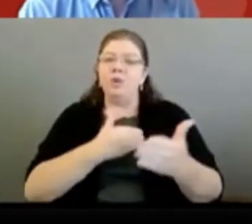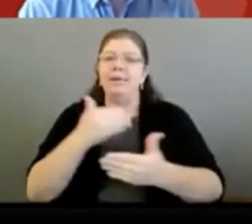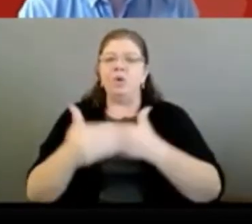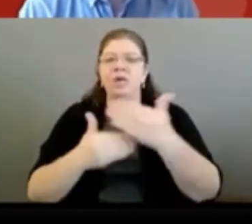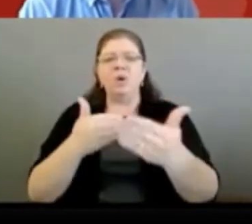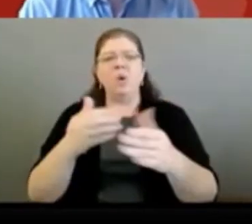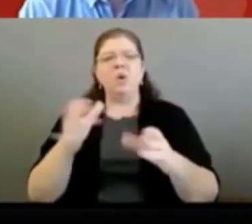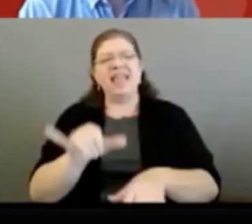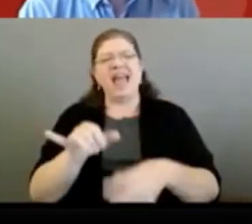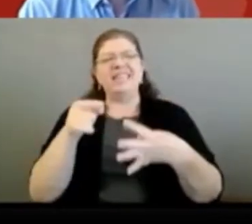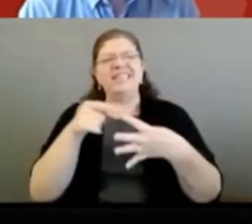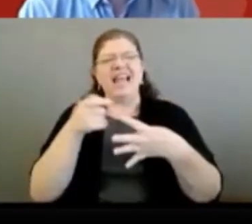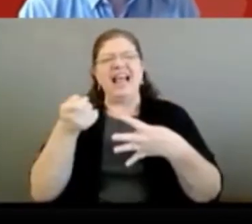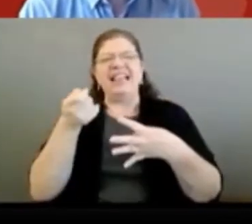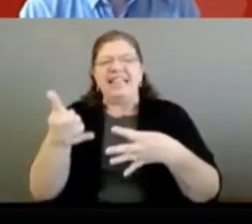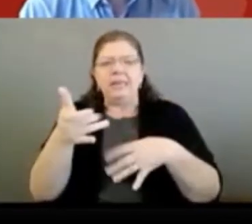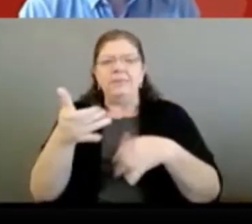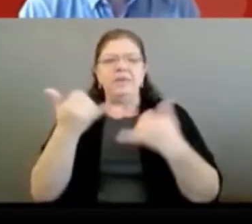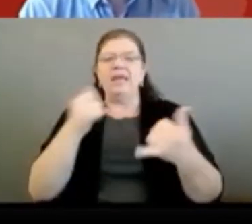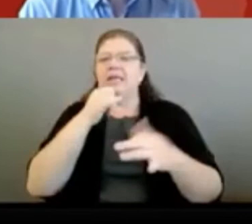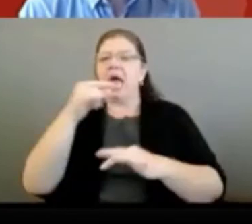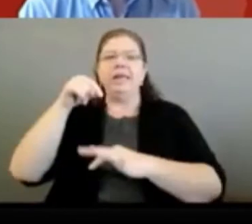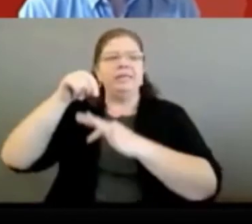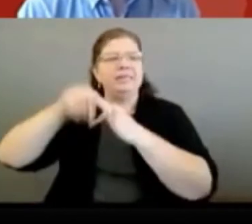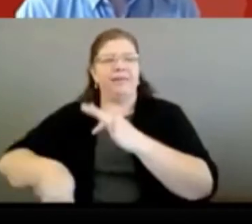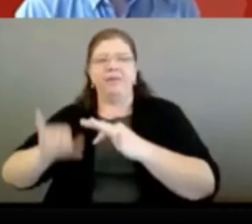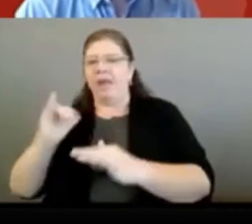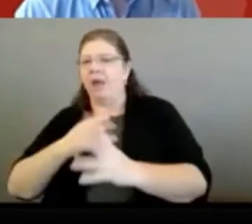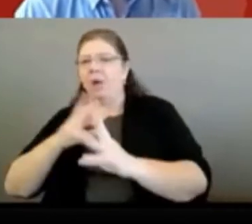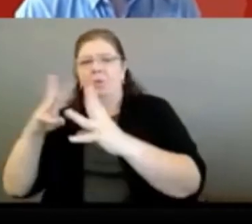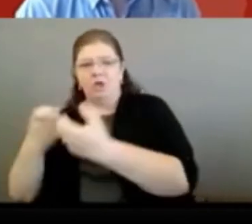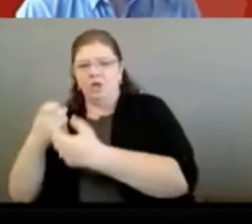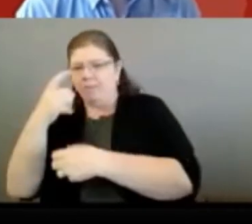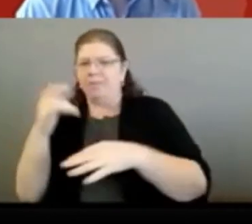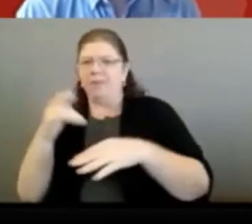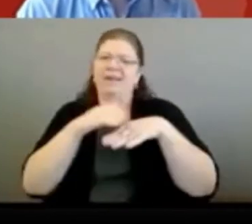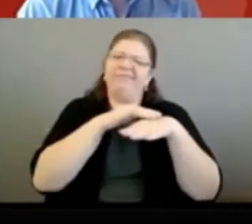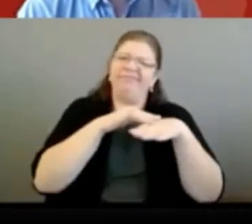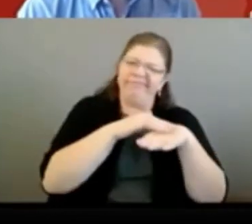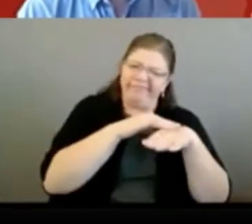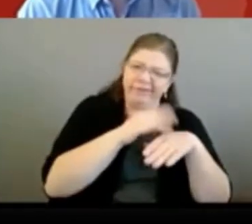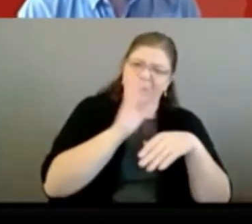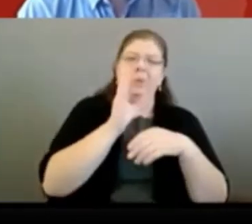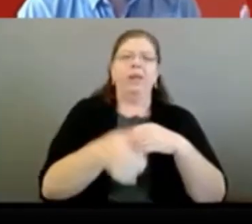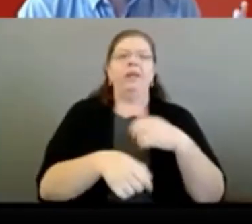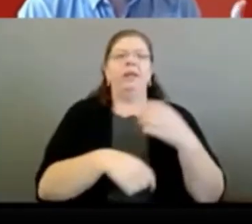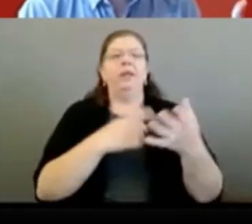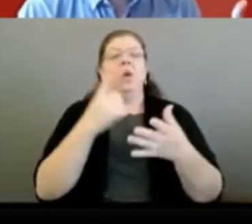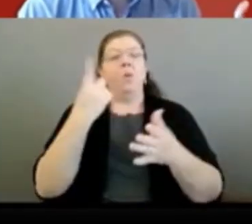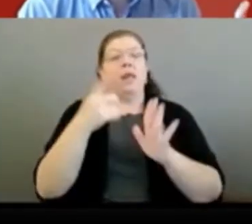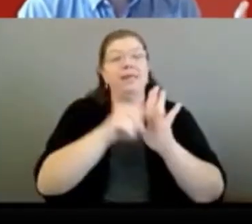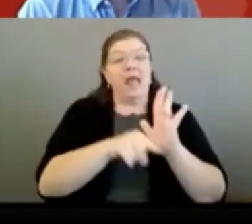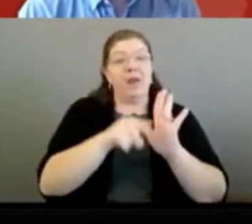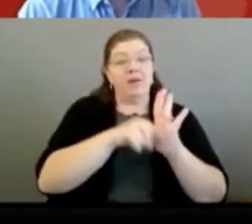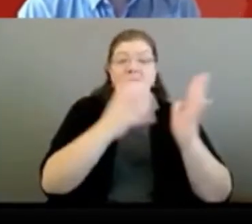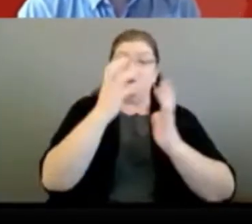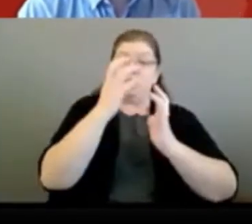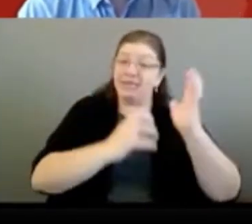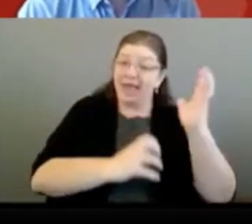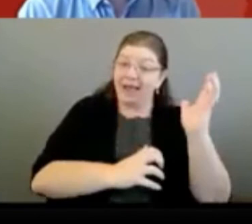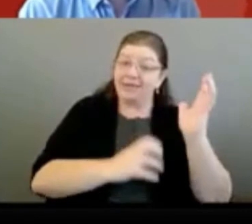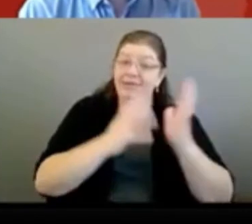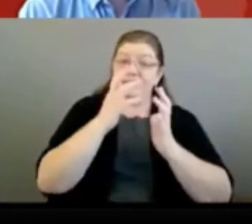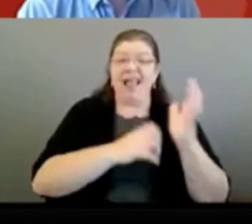not as extensively as we have done during the summer workshop. One of the downsides, of course, to text is